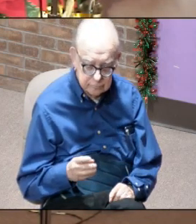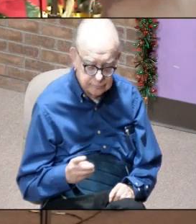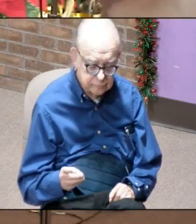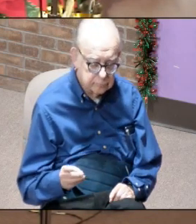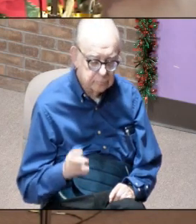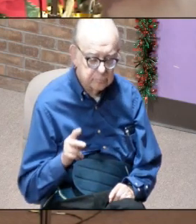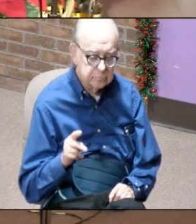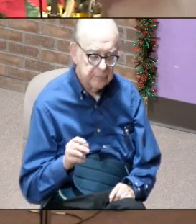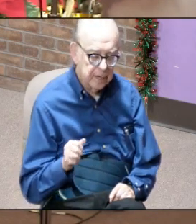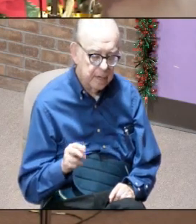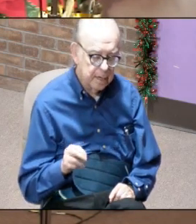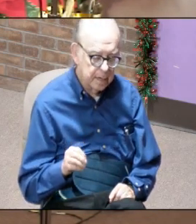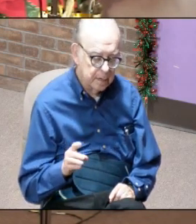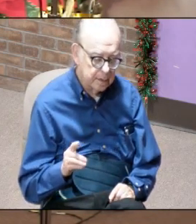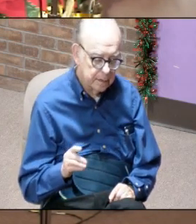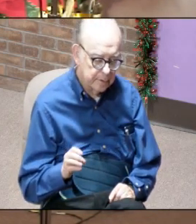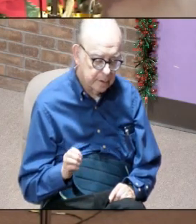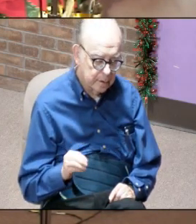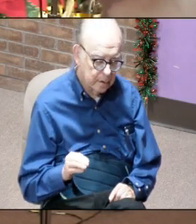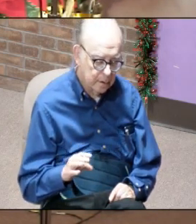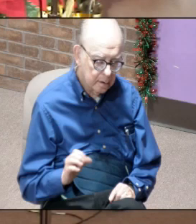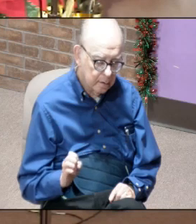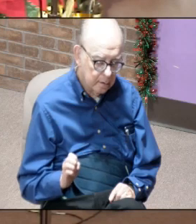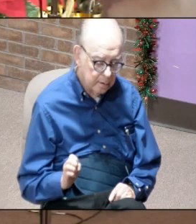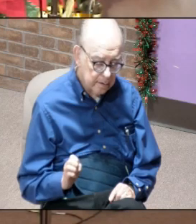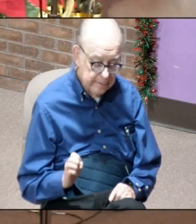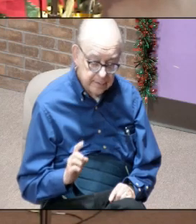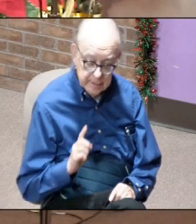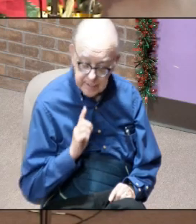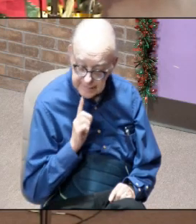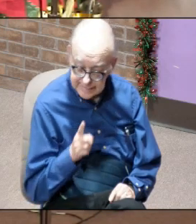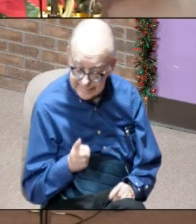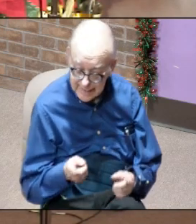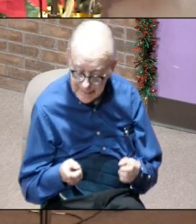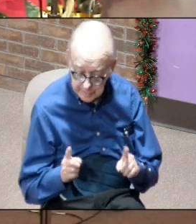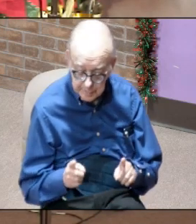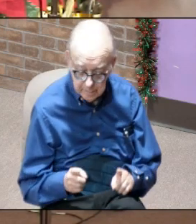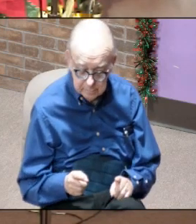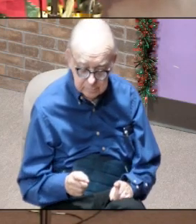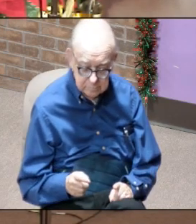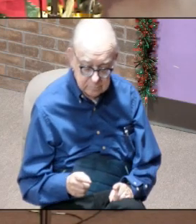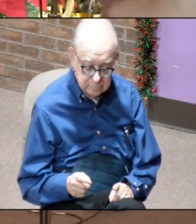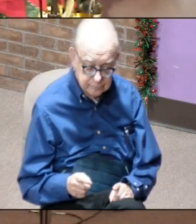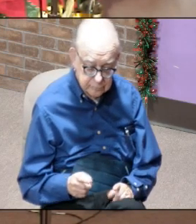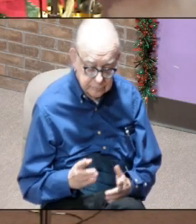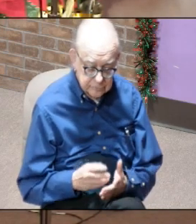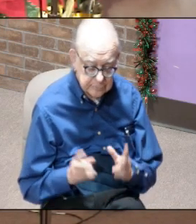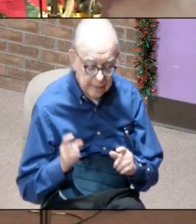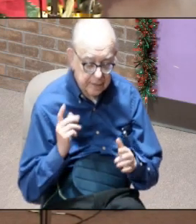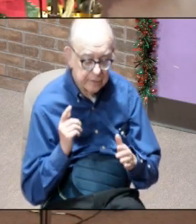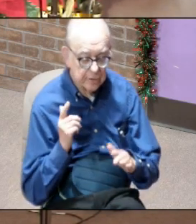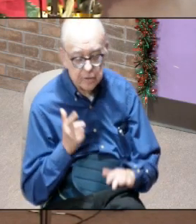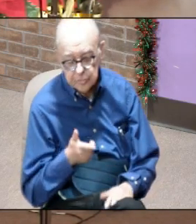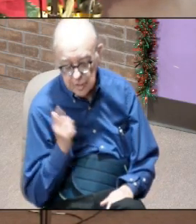the pandemic. The pandemic's going on. Someone gets shot.